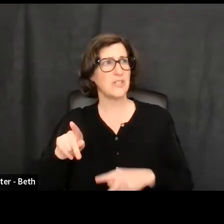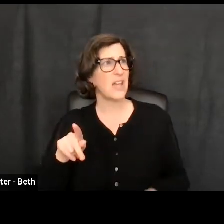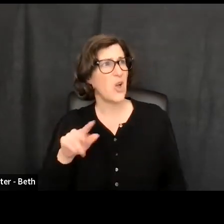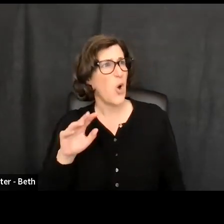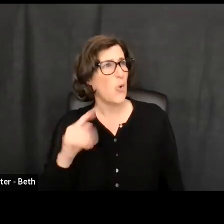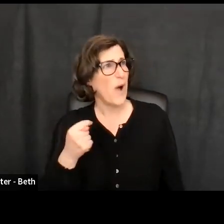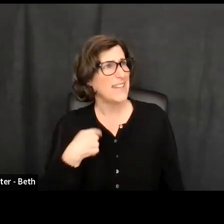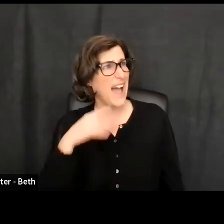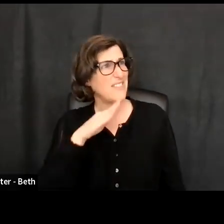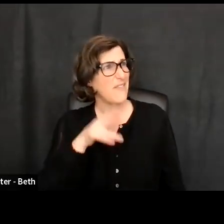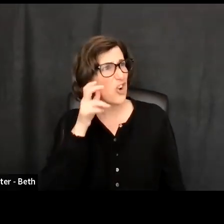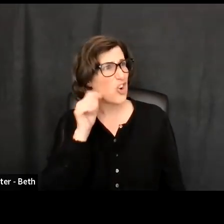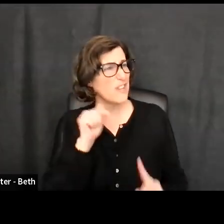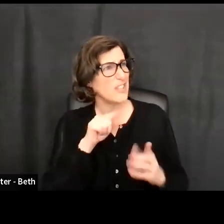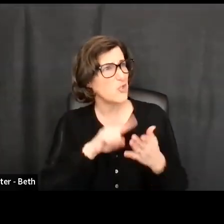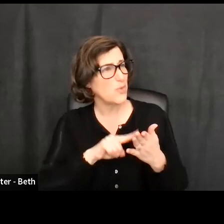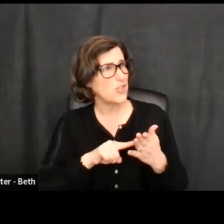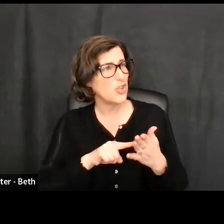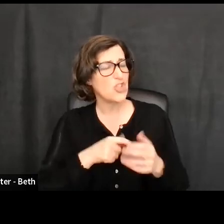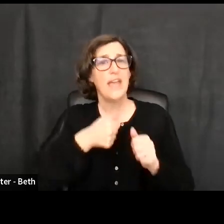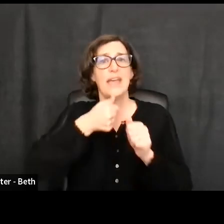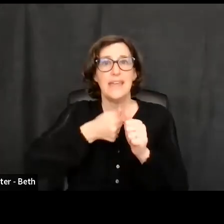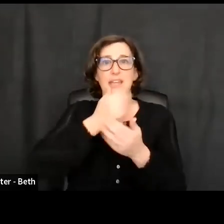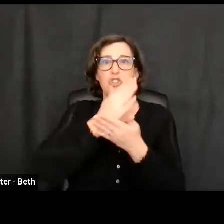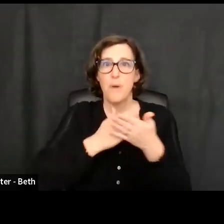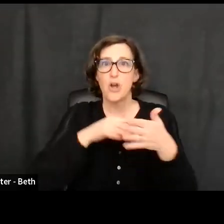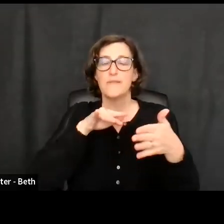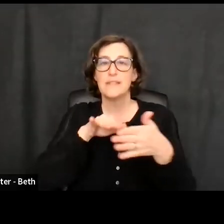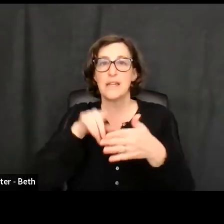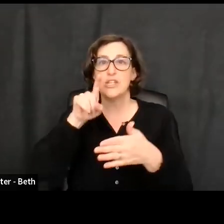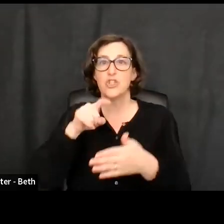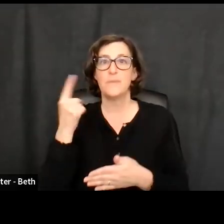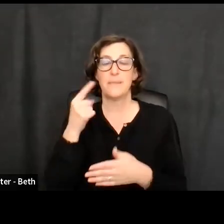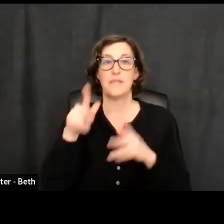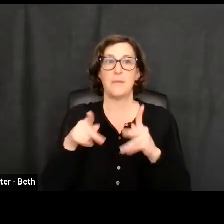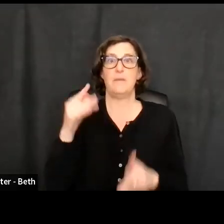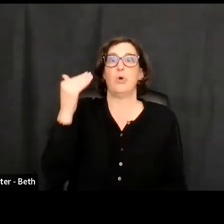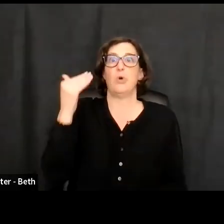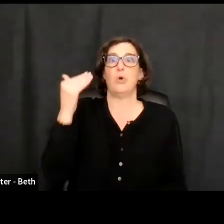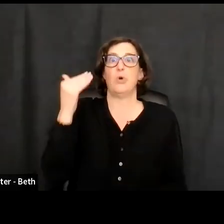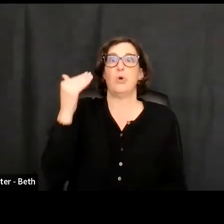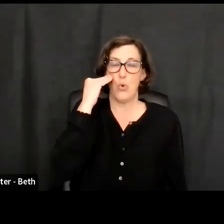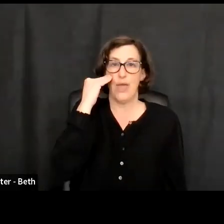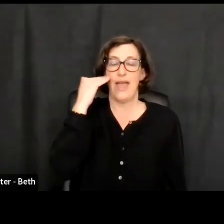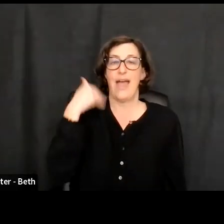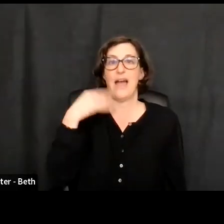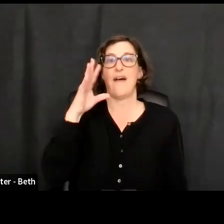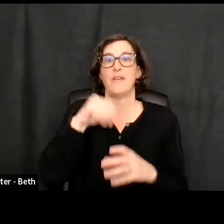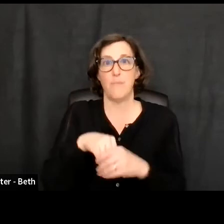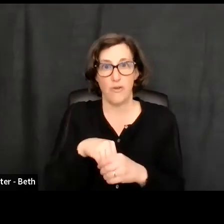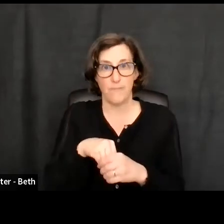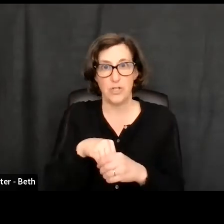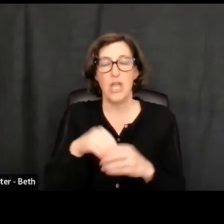before. Every single piece of the study should be something that people know about and that they are involved in. And the more you, the